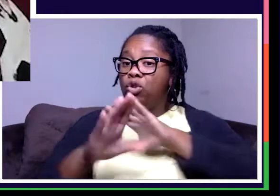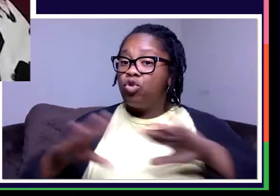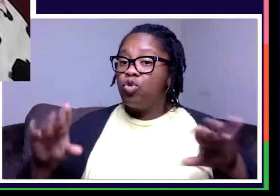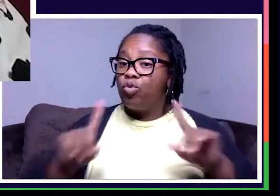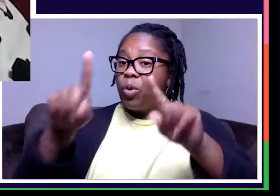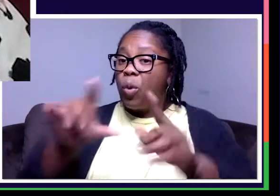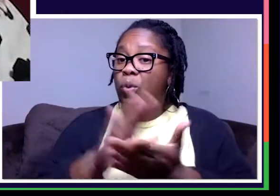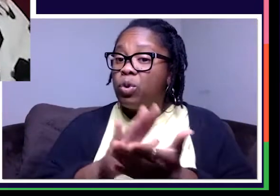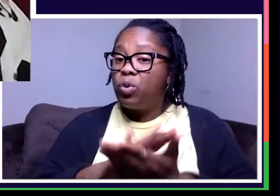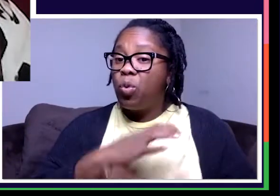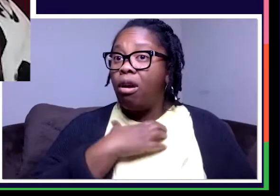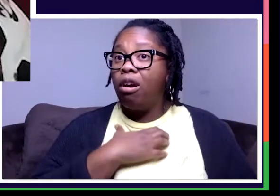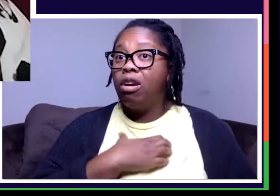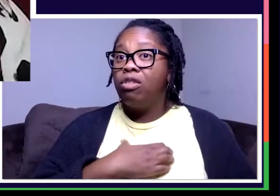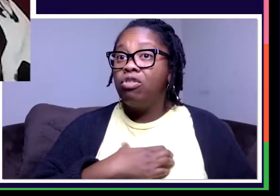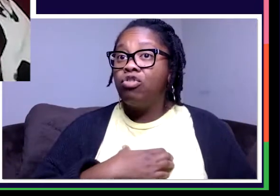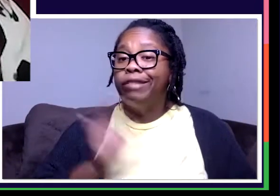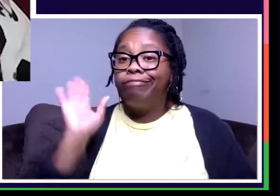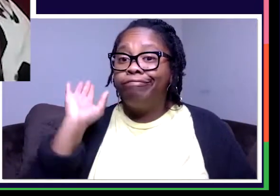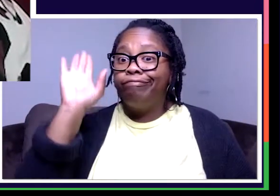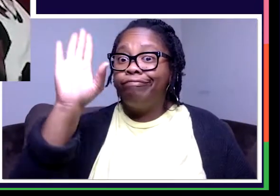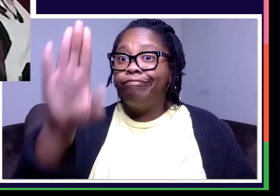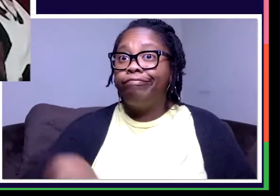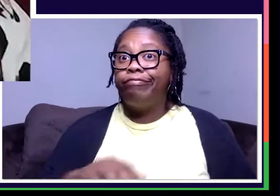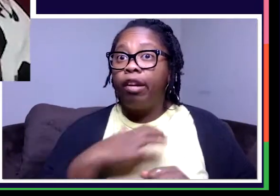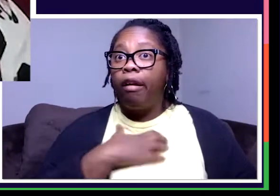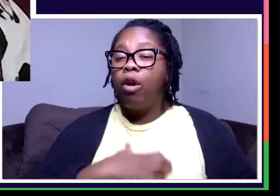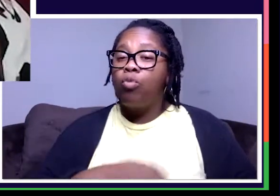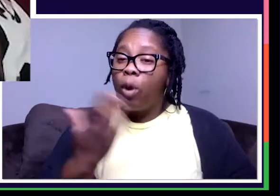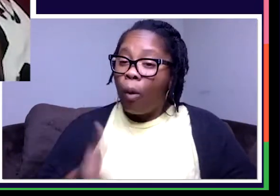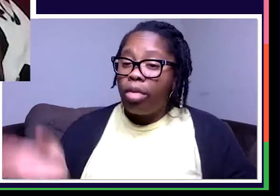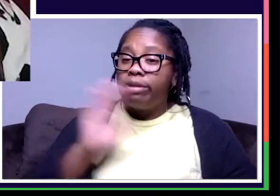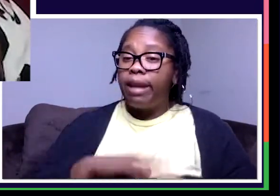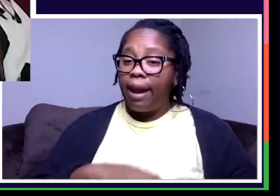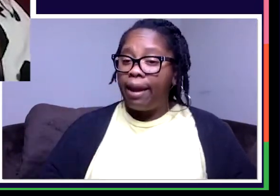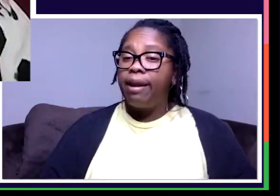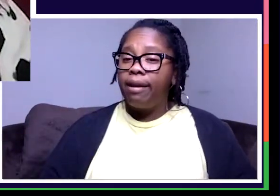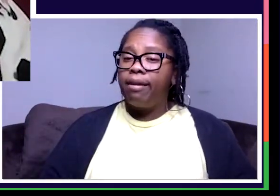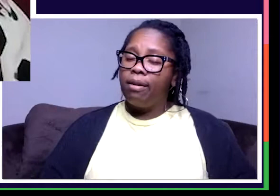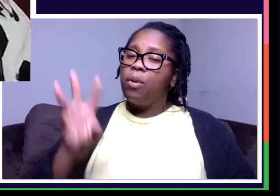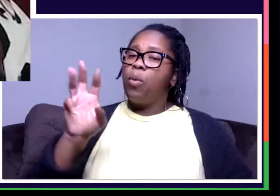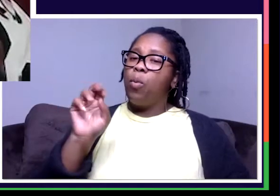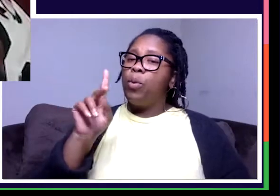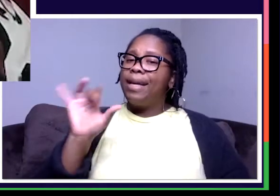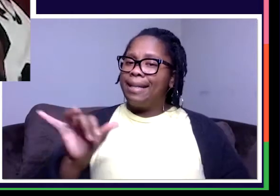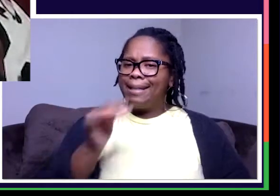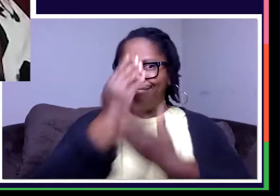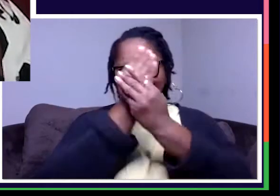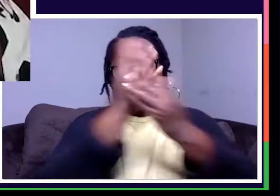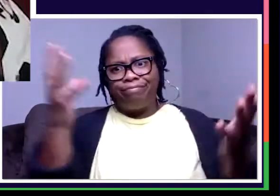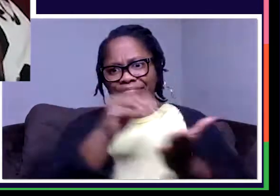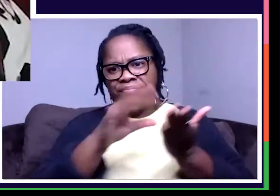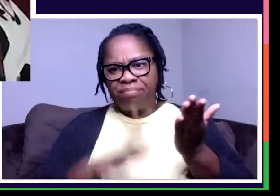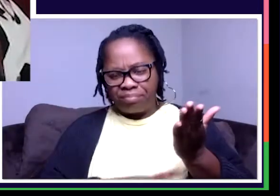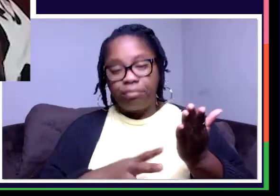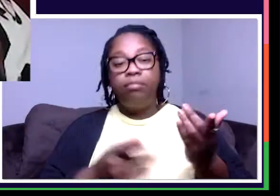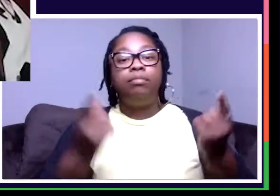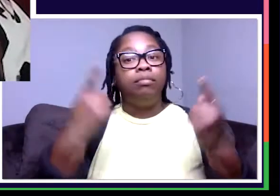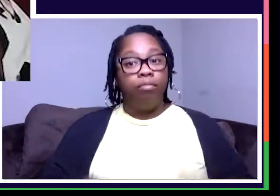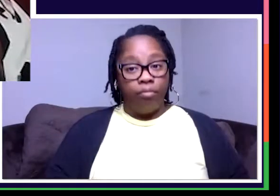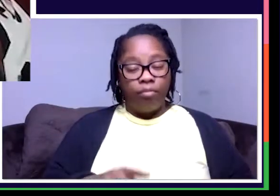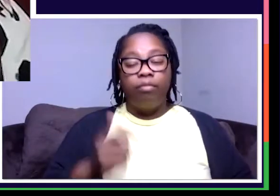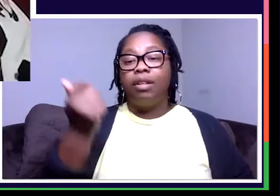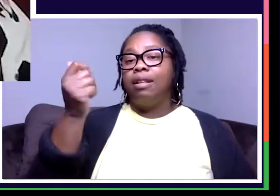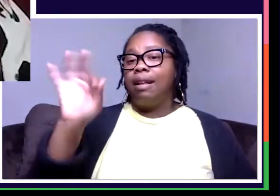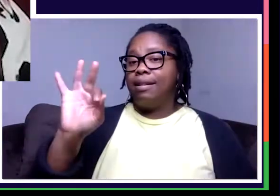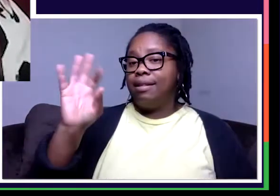poor children went to school hungry and stayed hungry. Wendy also shared with her students that